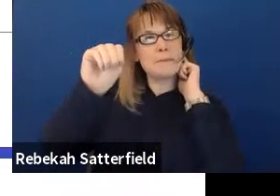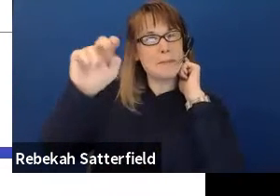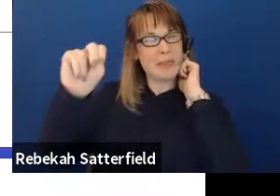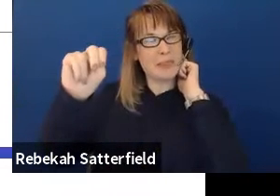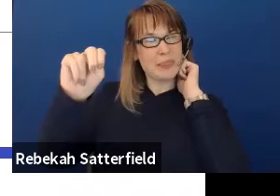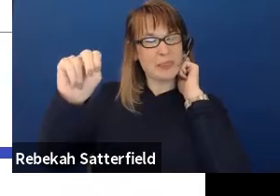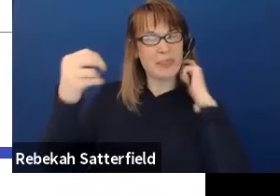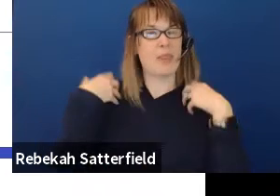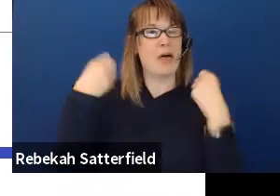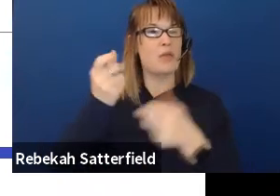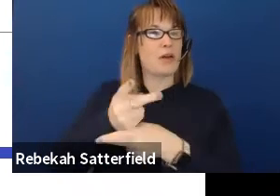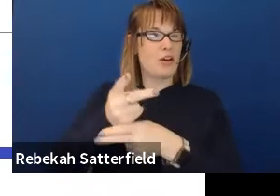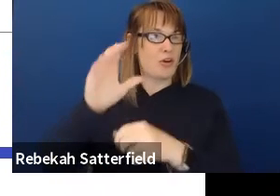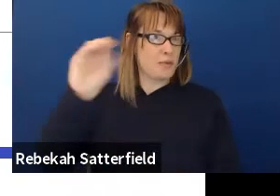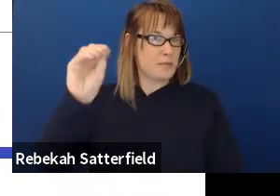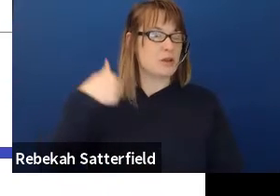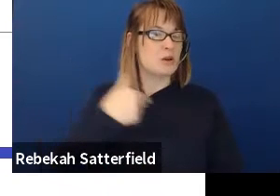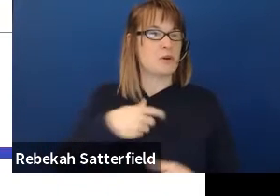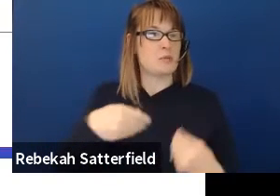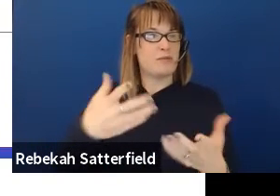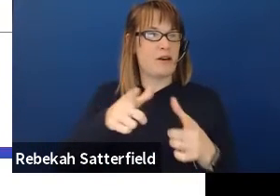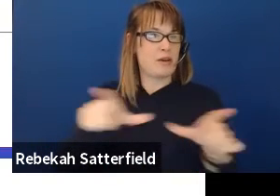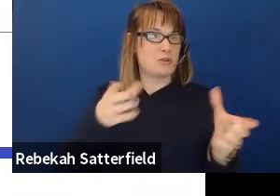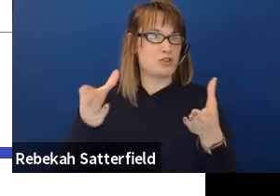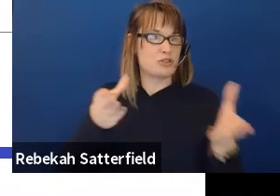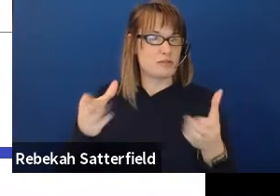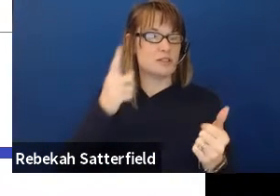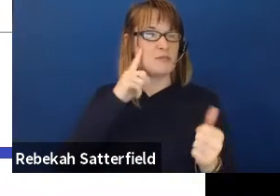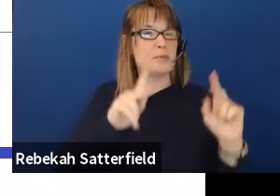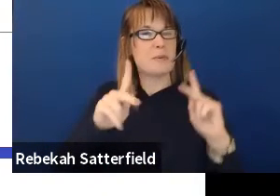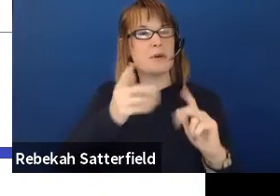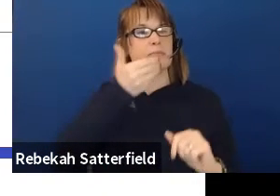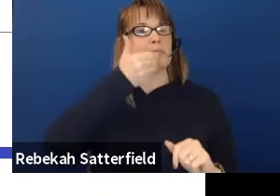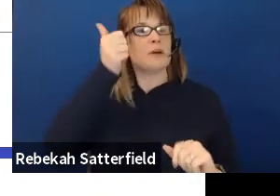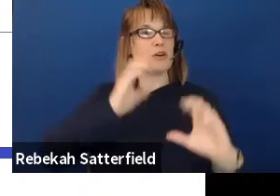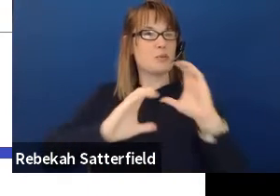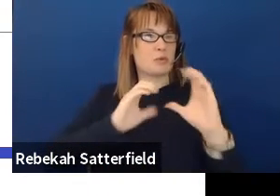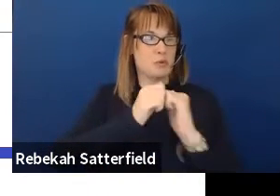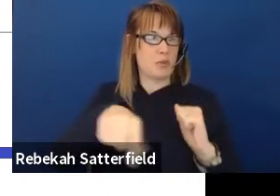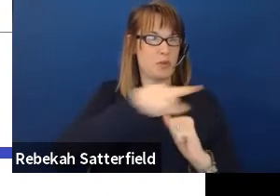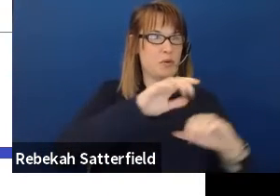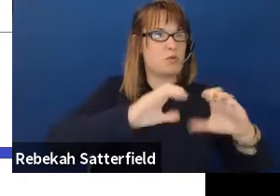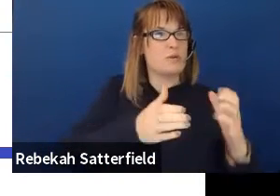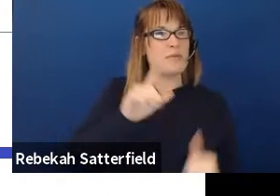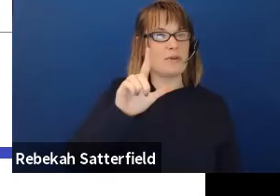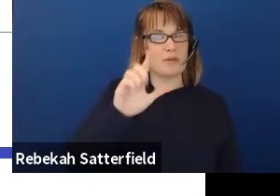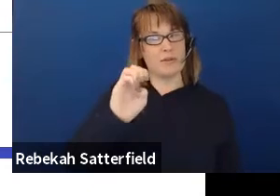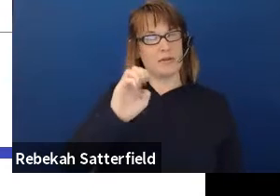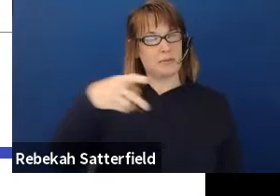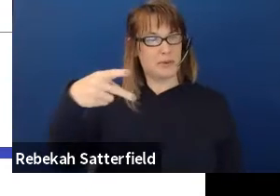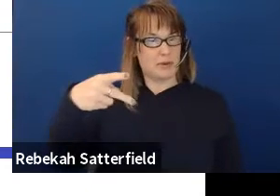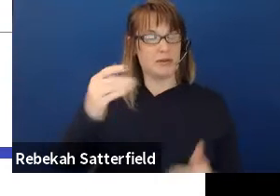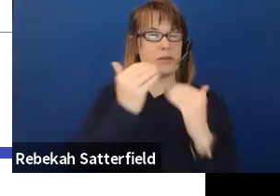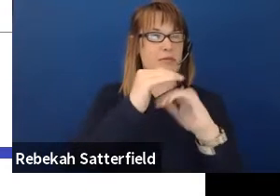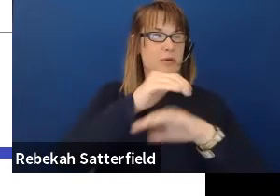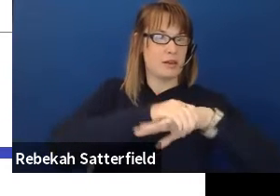that provides language services for healthcare providers to better communicate with their limited English proficient, or